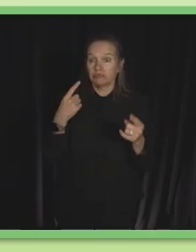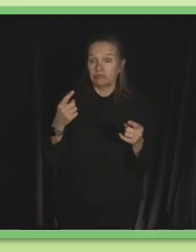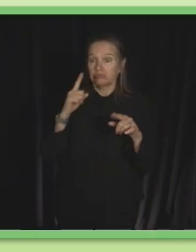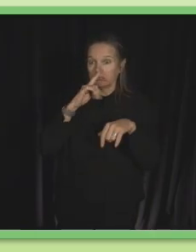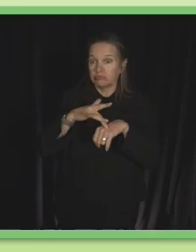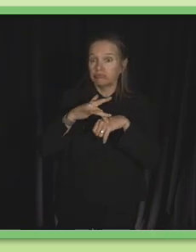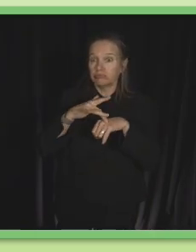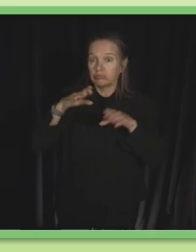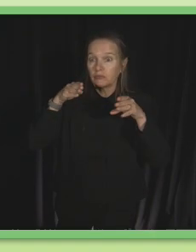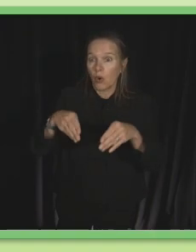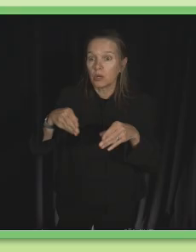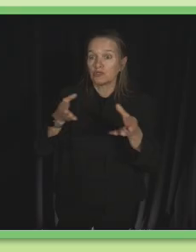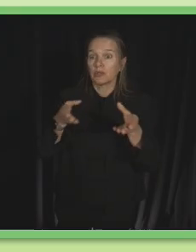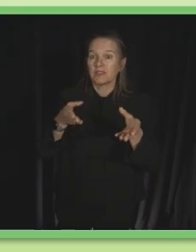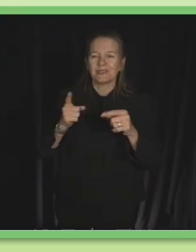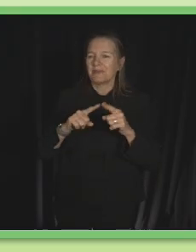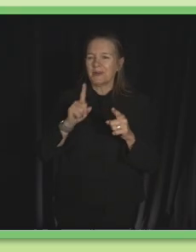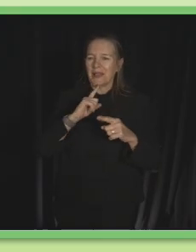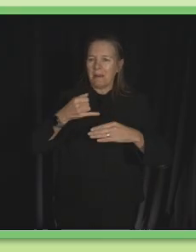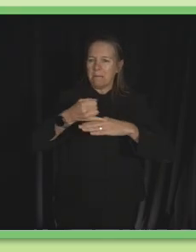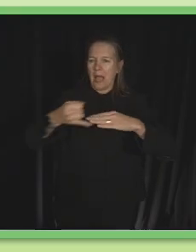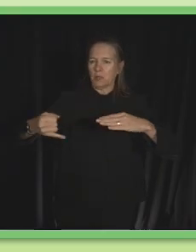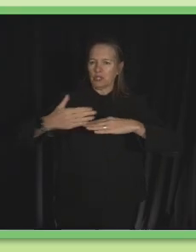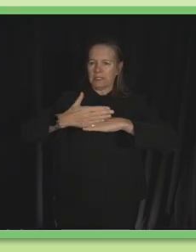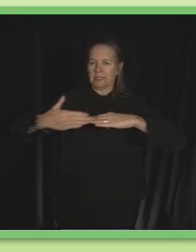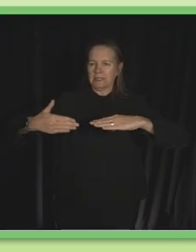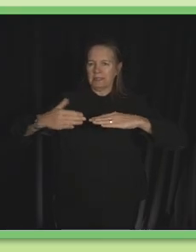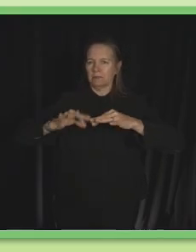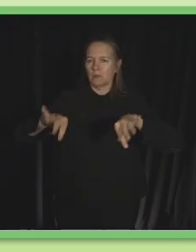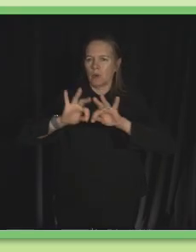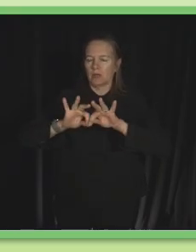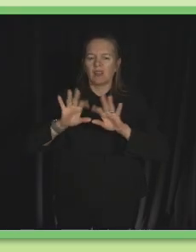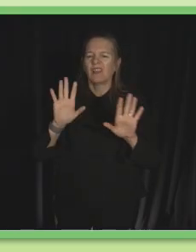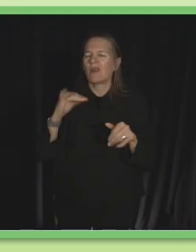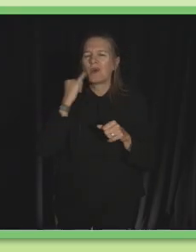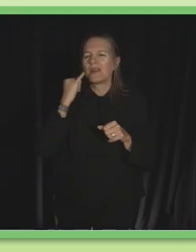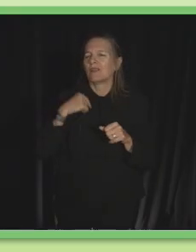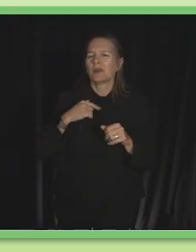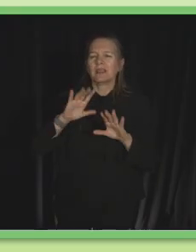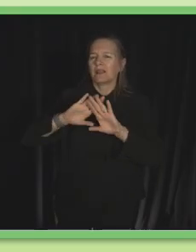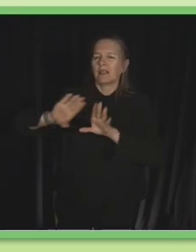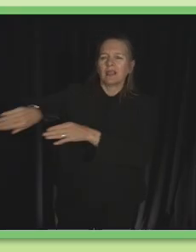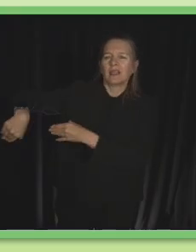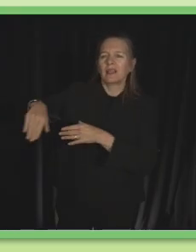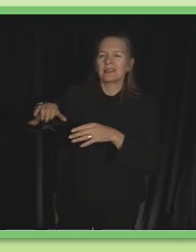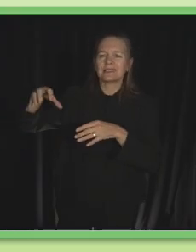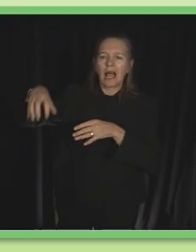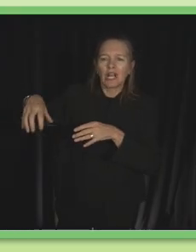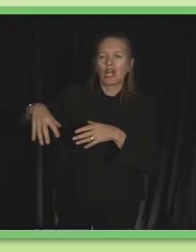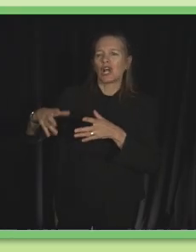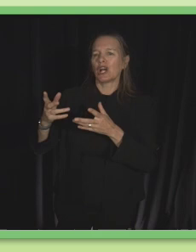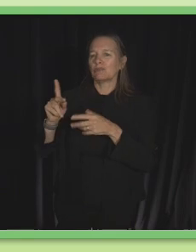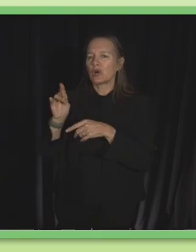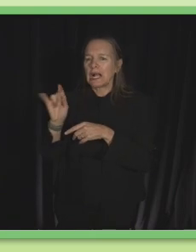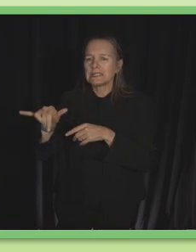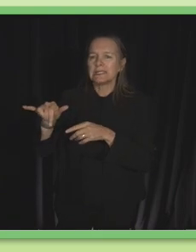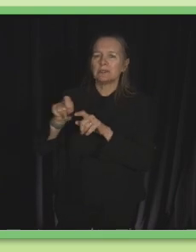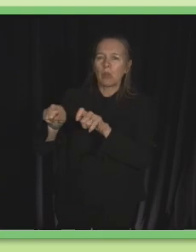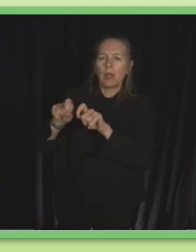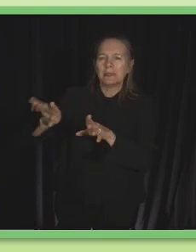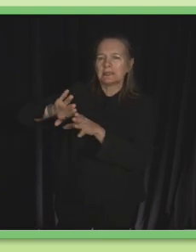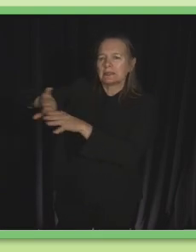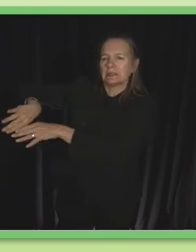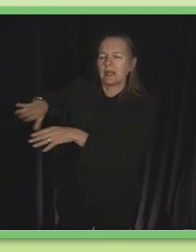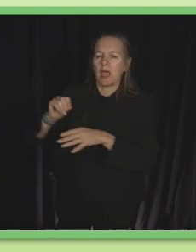real challenge is the network boundary. What if we stop trying to manage sprawling sidecar and proxy deployments and instead focus on a few